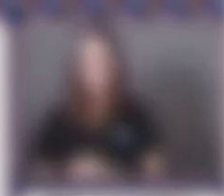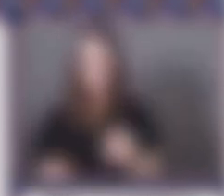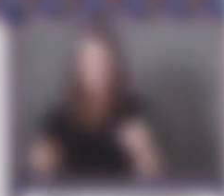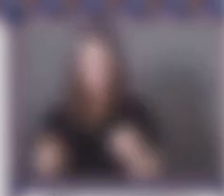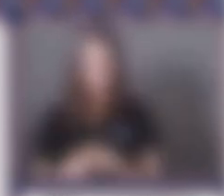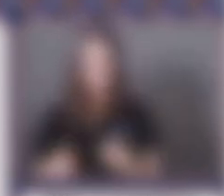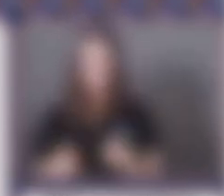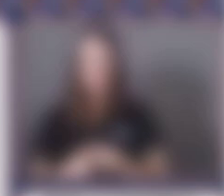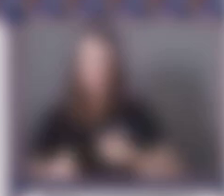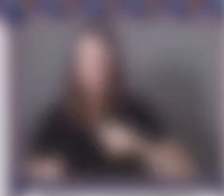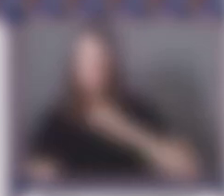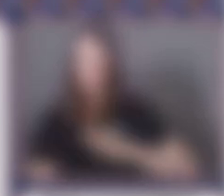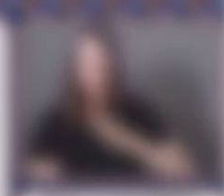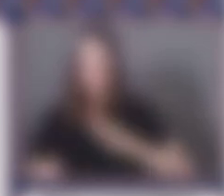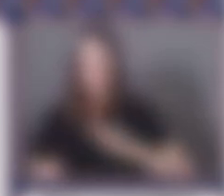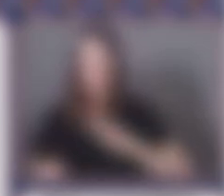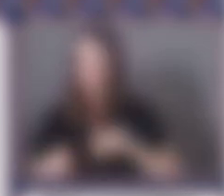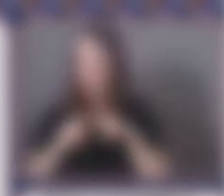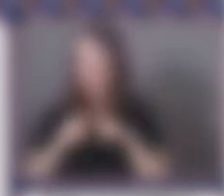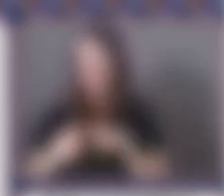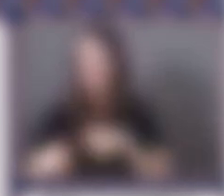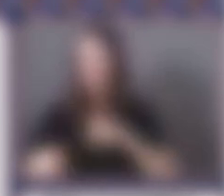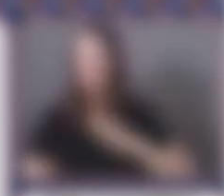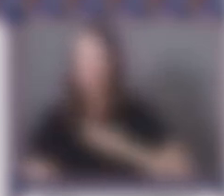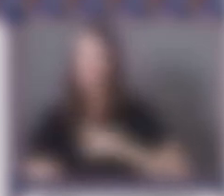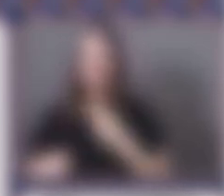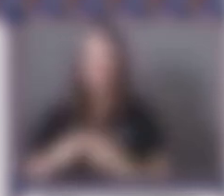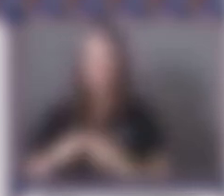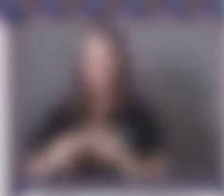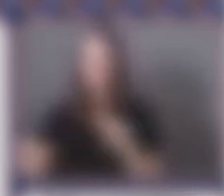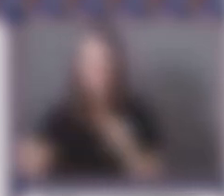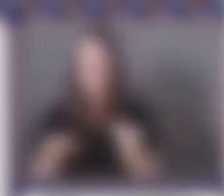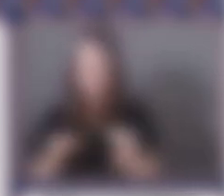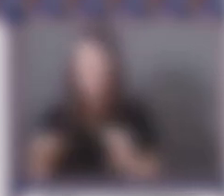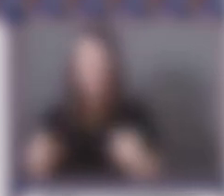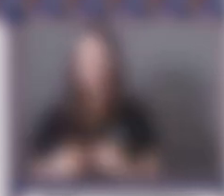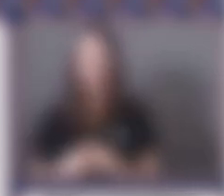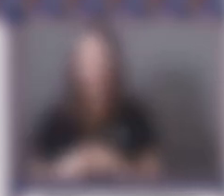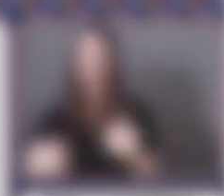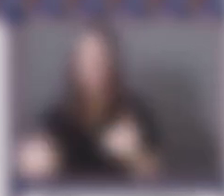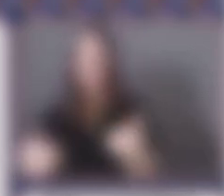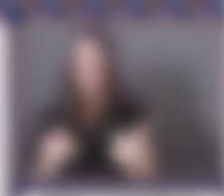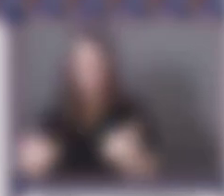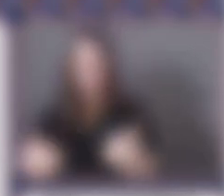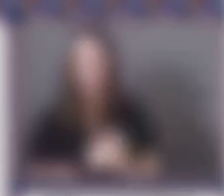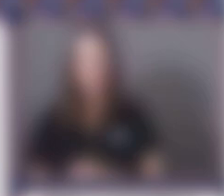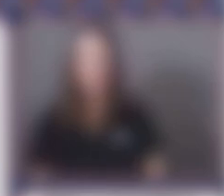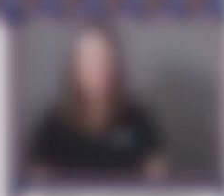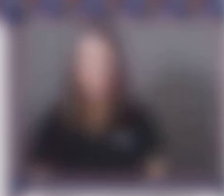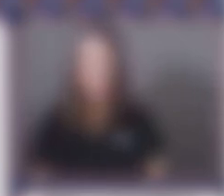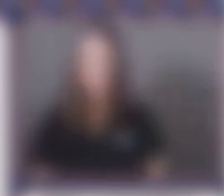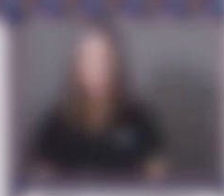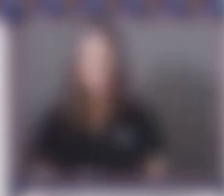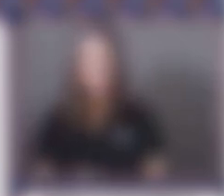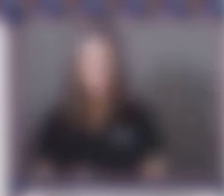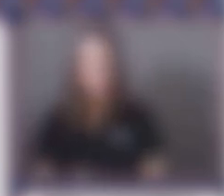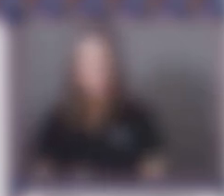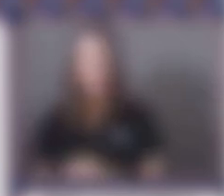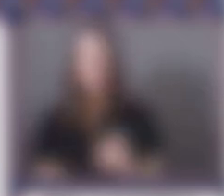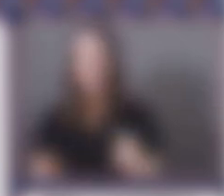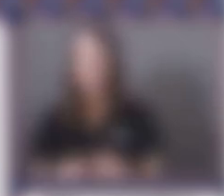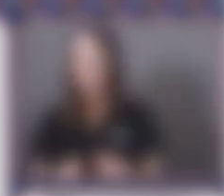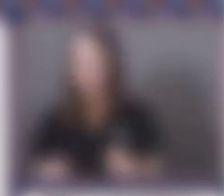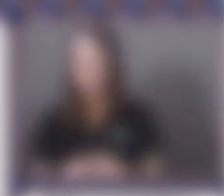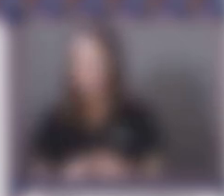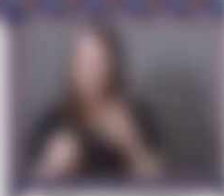planning and budget setting. It's also consistent with the review's recommendations around prioritising